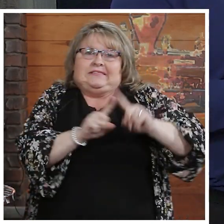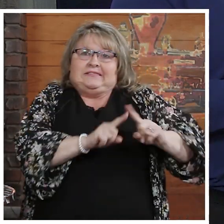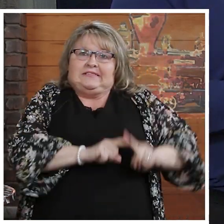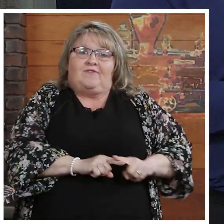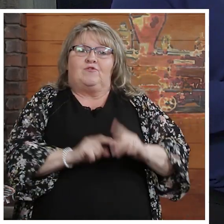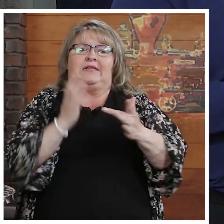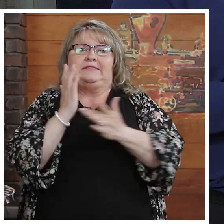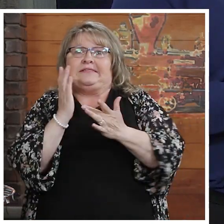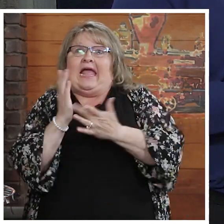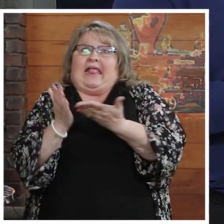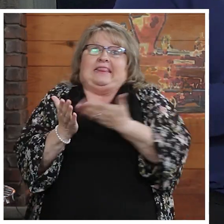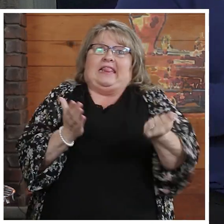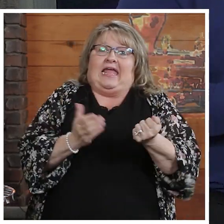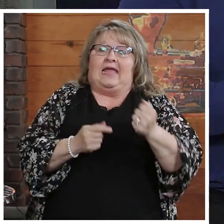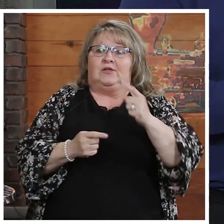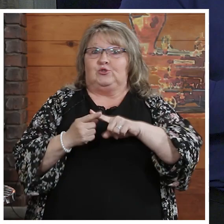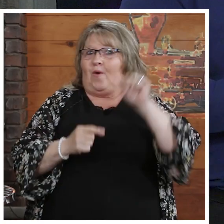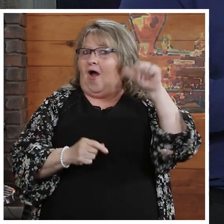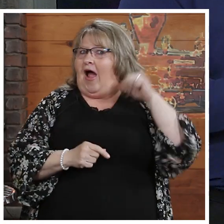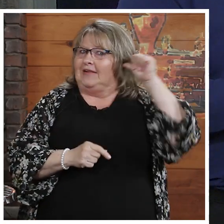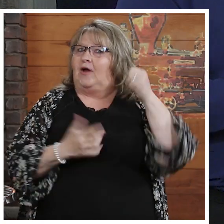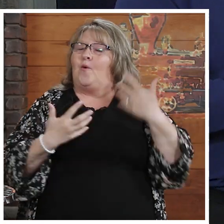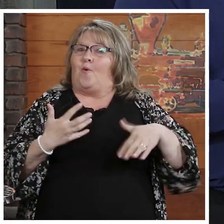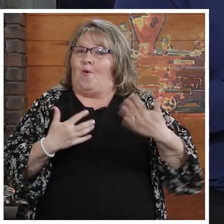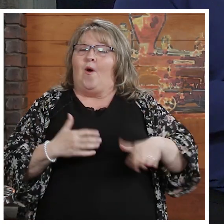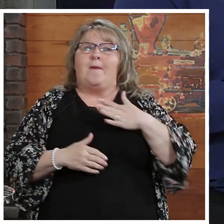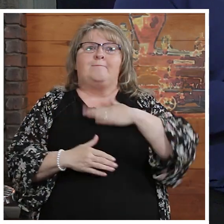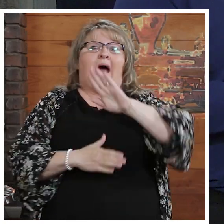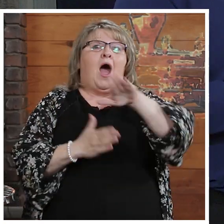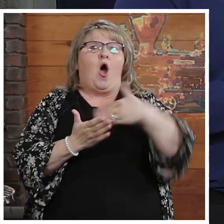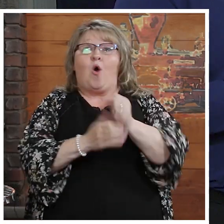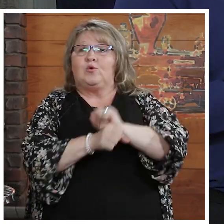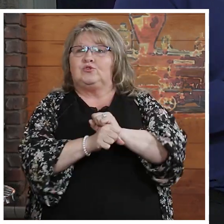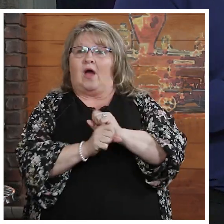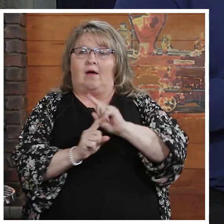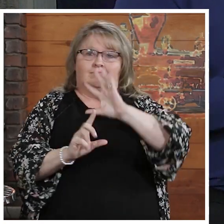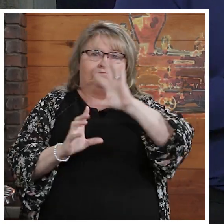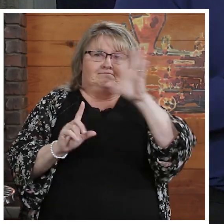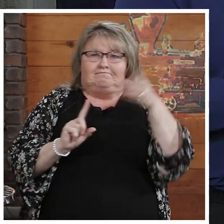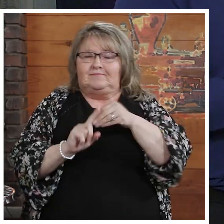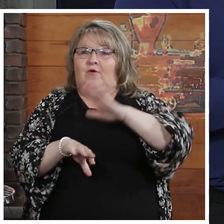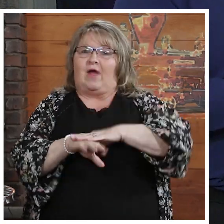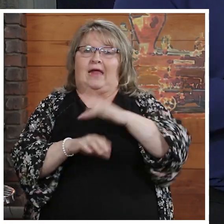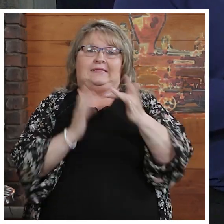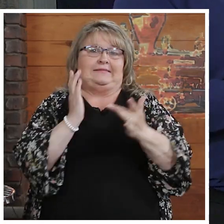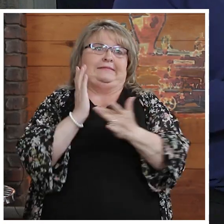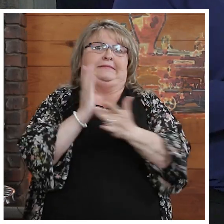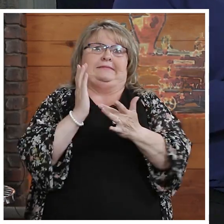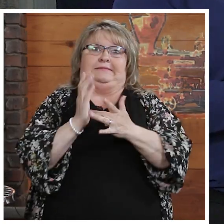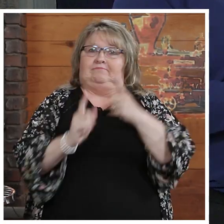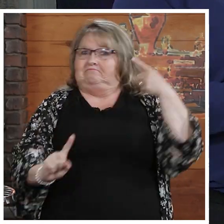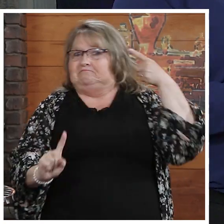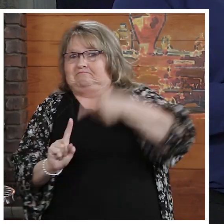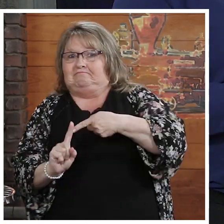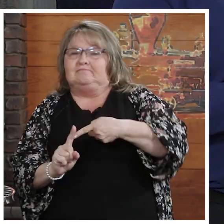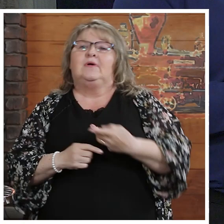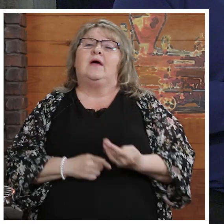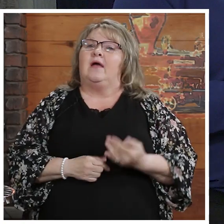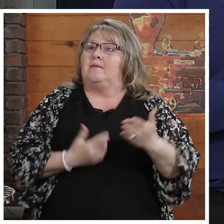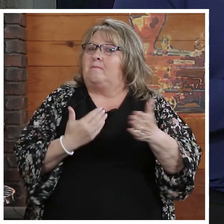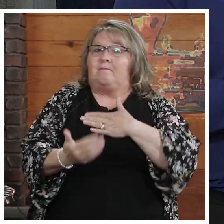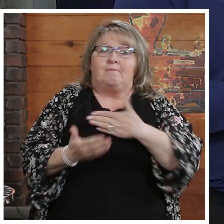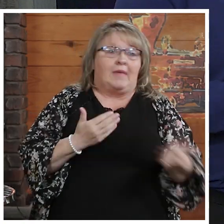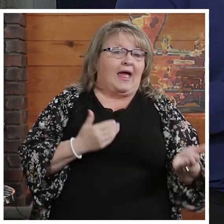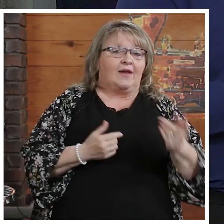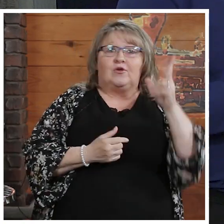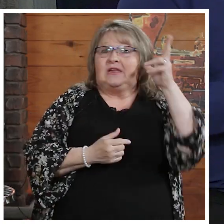things when it comes to audiology. I feel like my whole job revolves around tech stuff. And so it doesn't matter if it's hearing